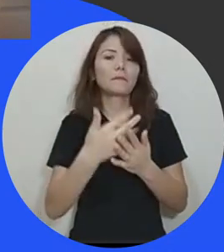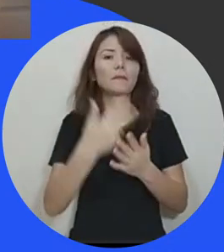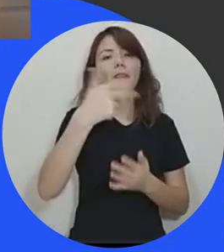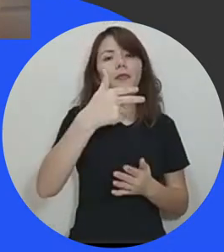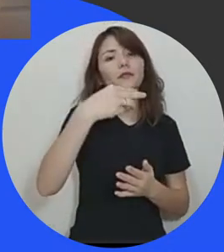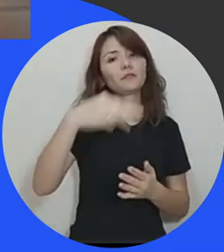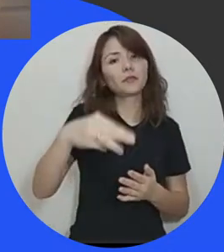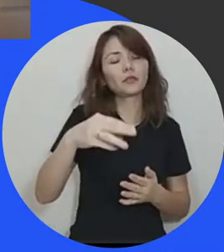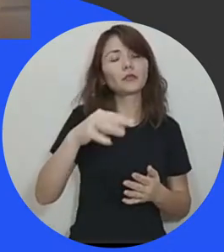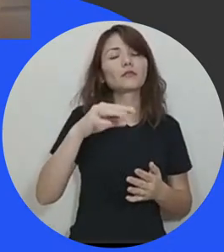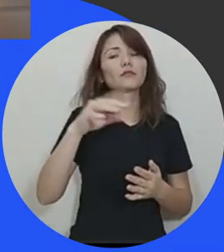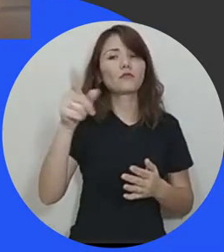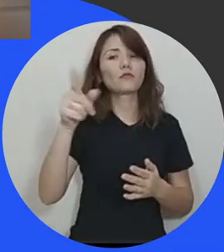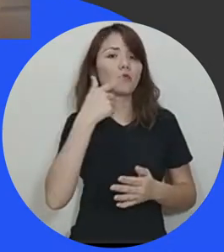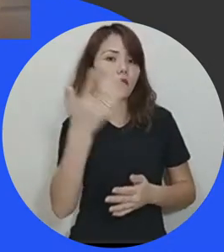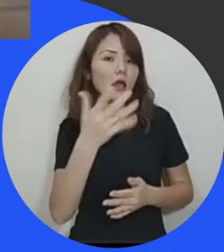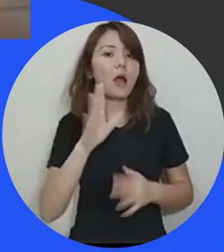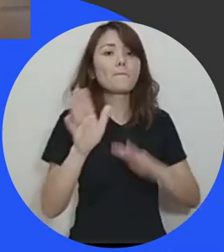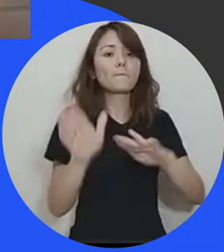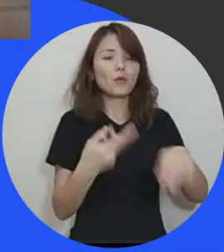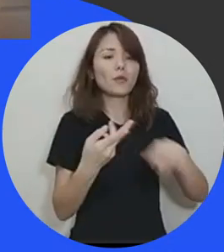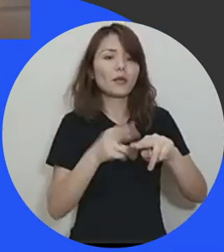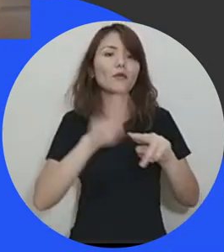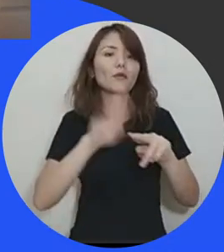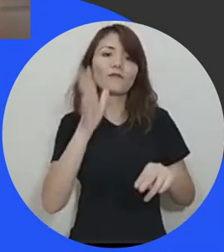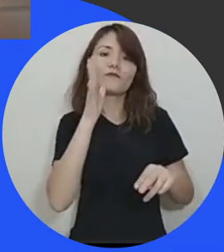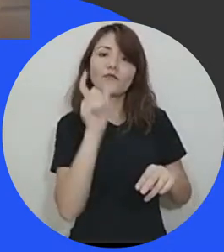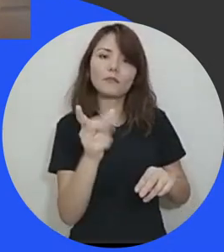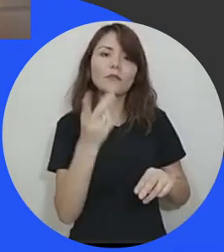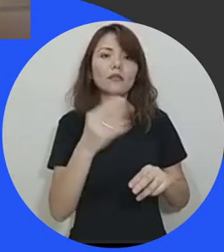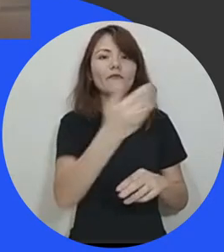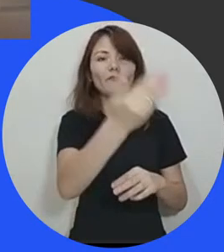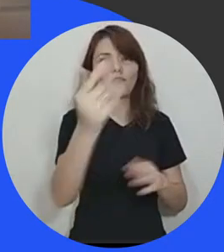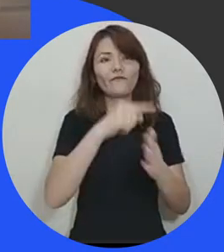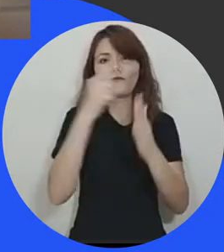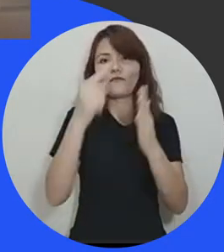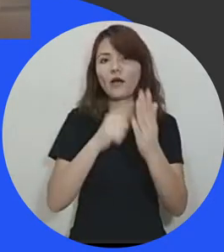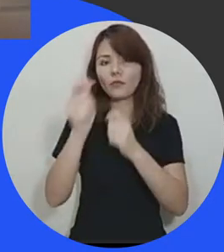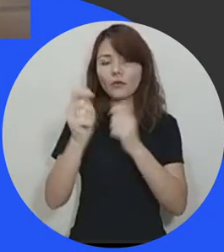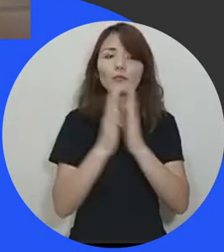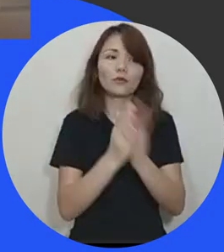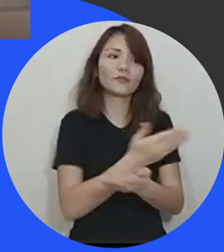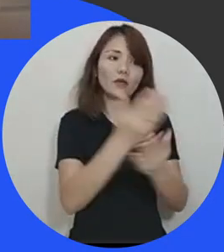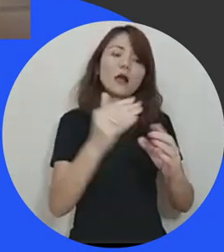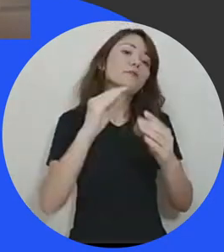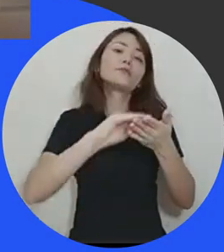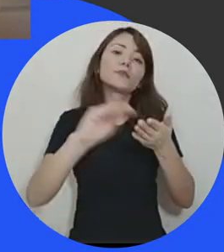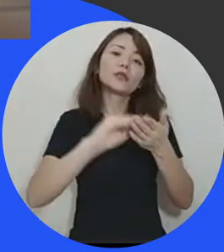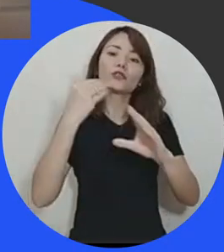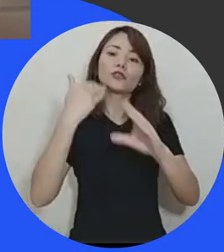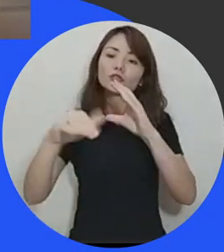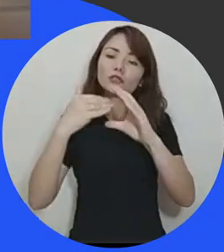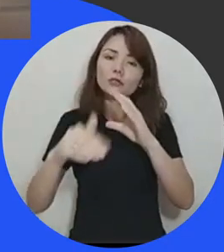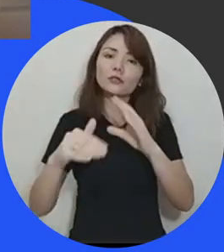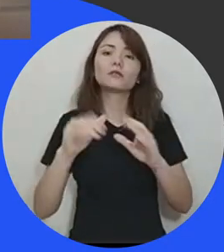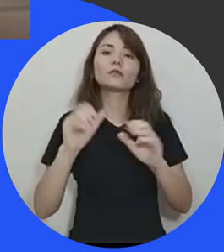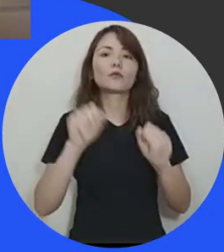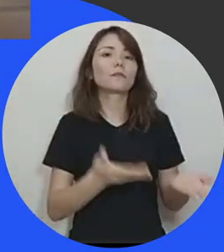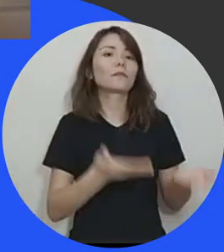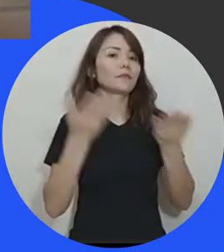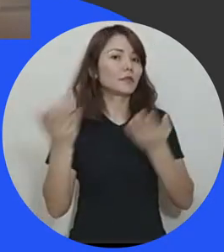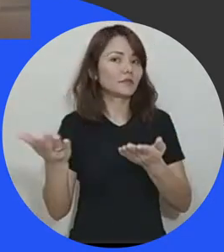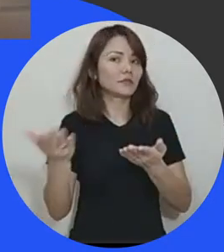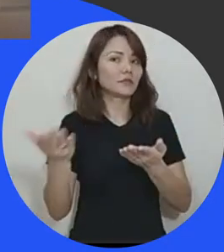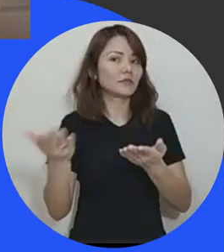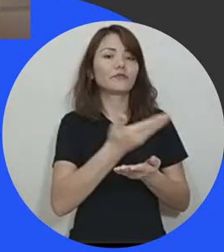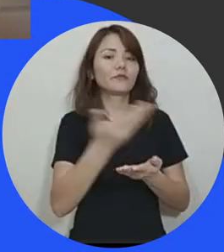Please submit them in the chat window or in the comment section. And now let me introduce our speaker for today, Professor